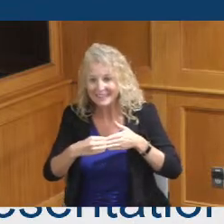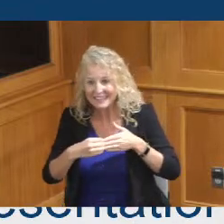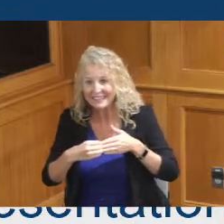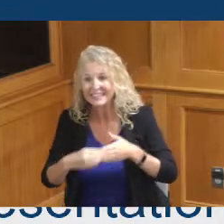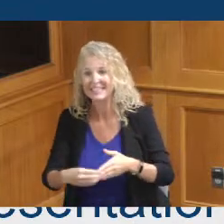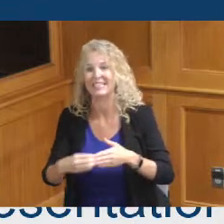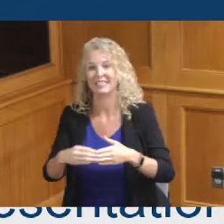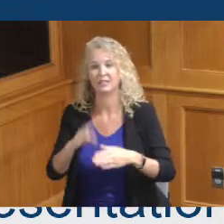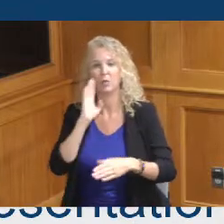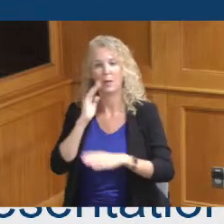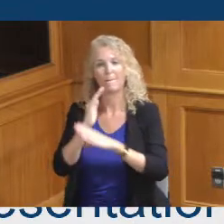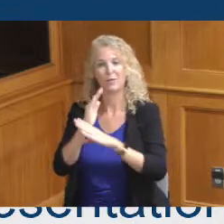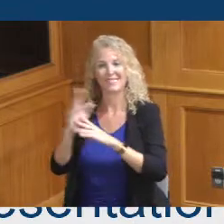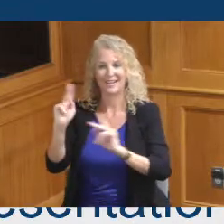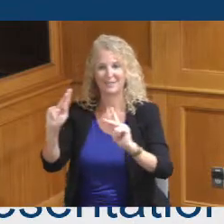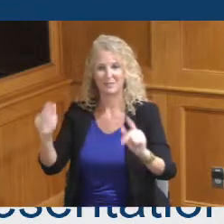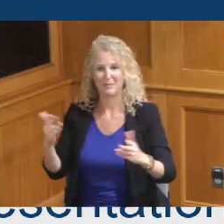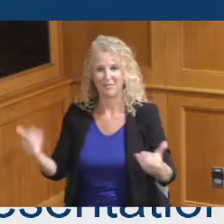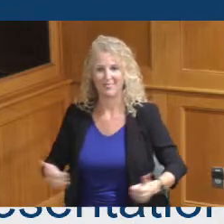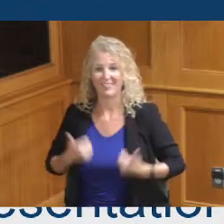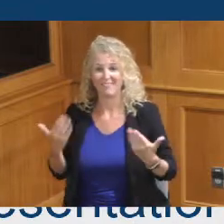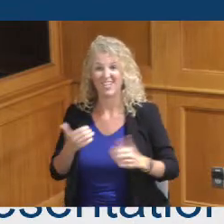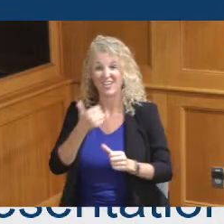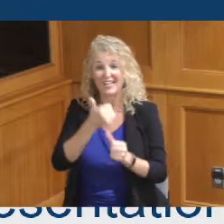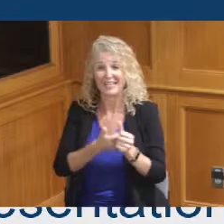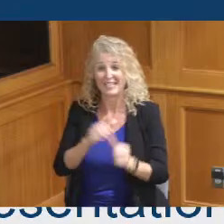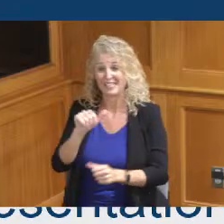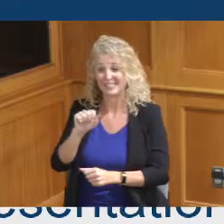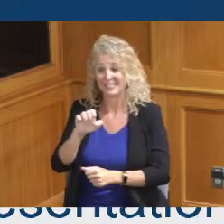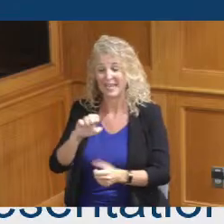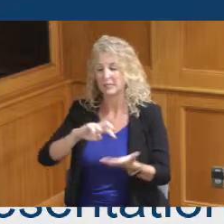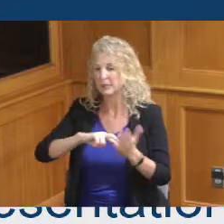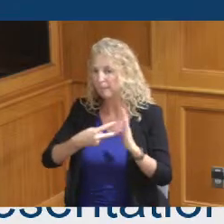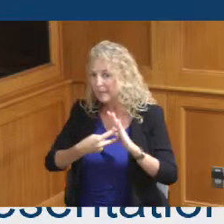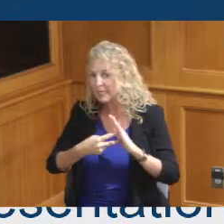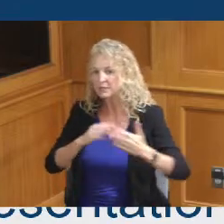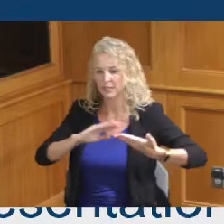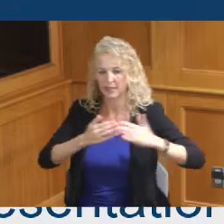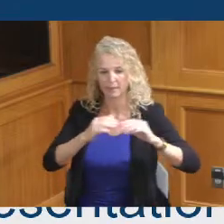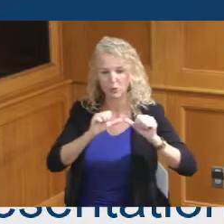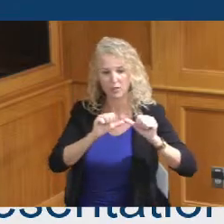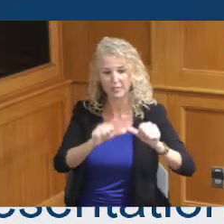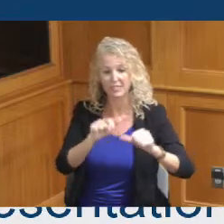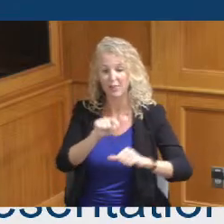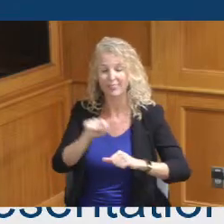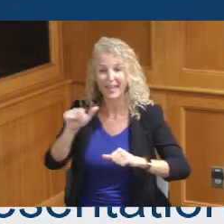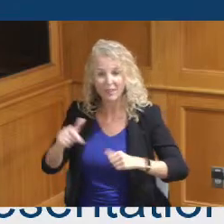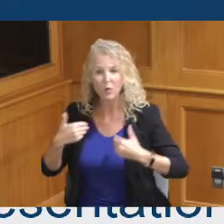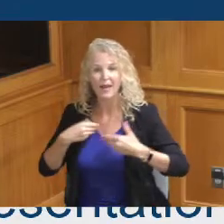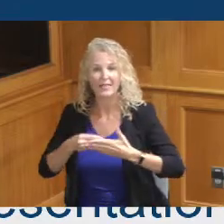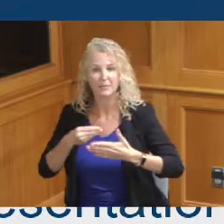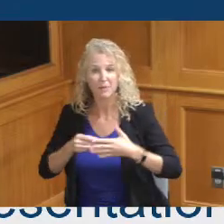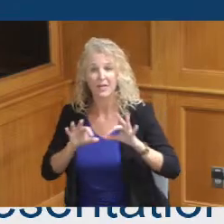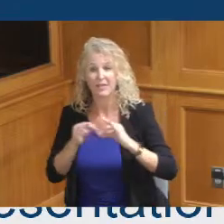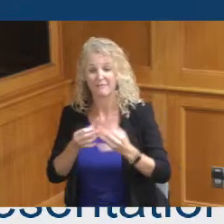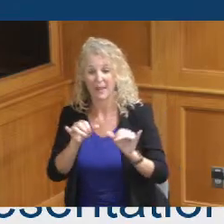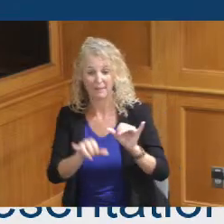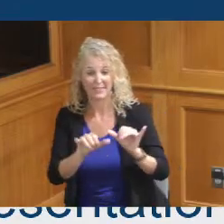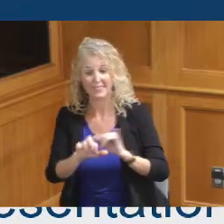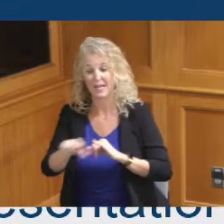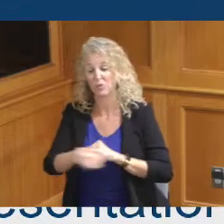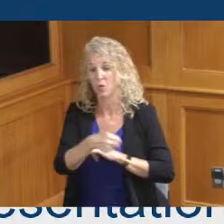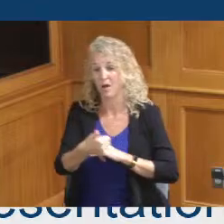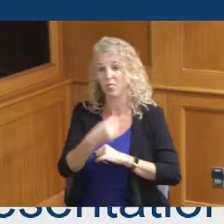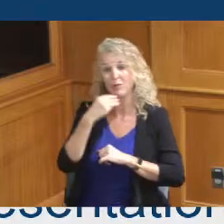of Hamilton County. These cases each represent community stability. Landlord can remain whole, a family stays in their home, or is given an alternate